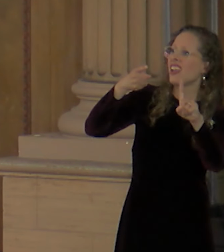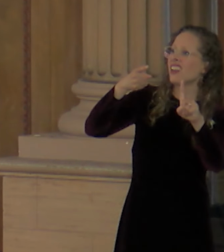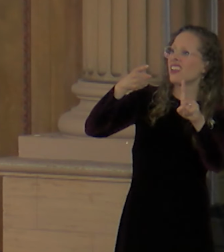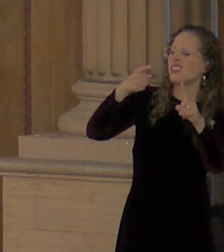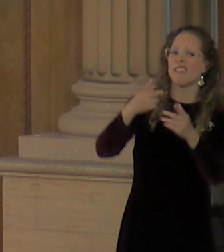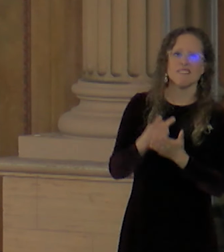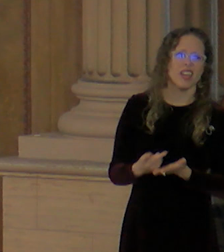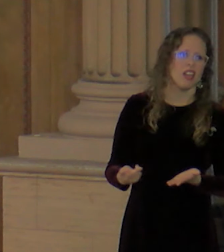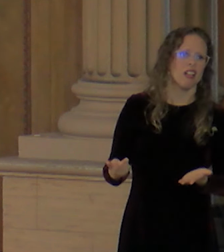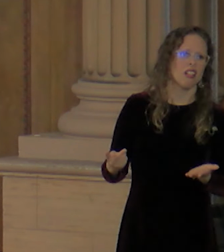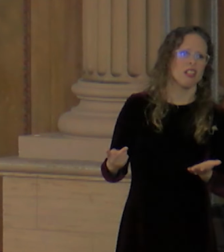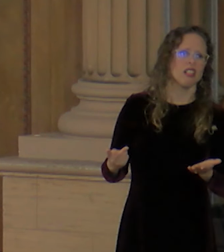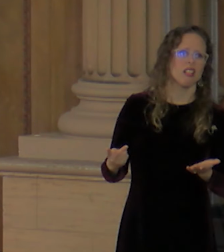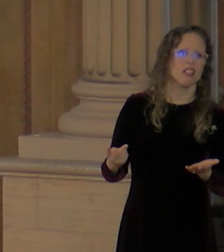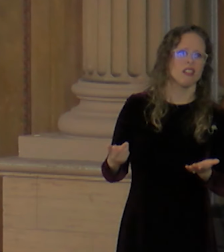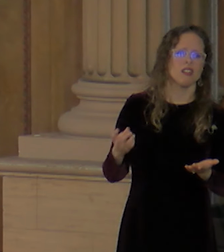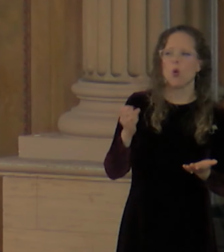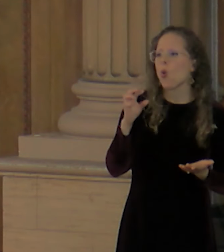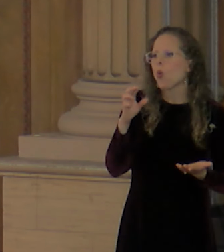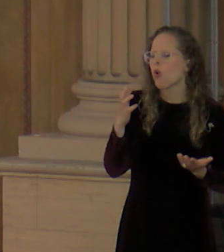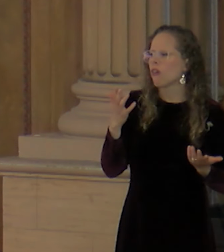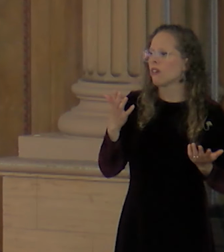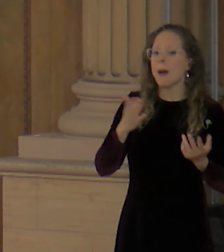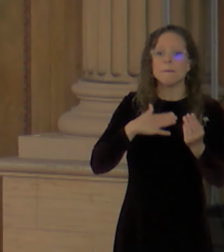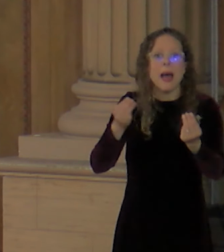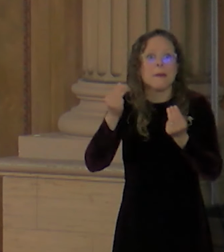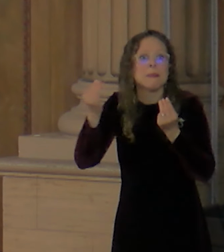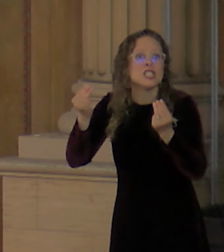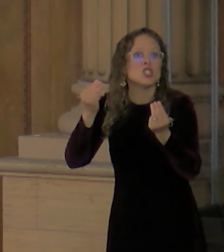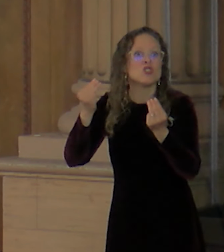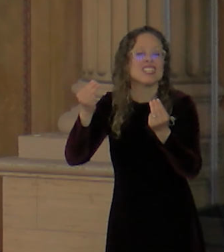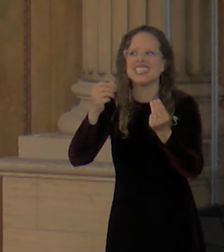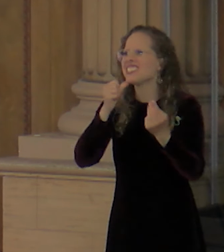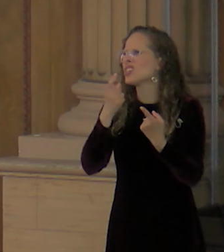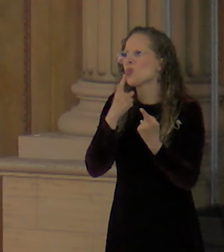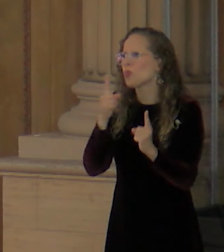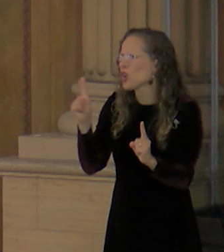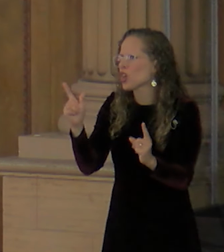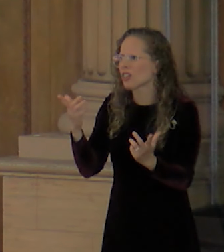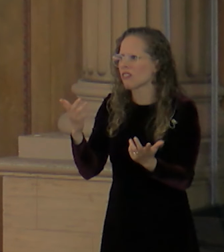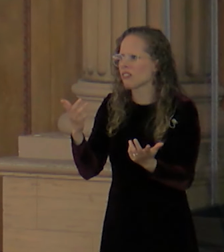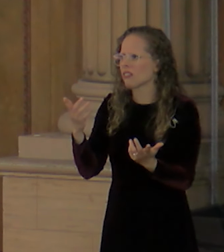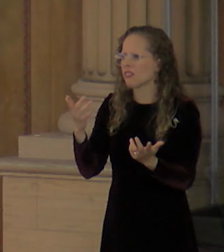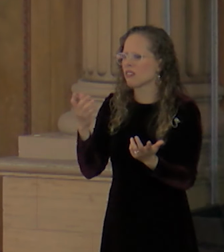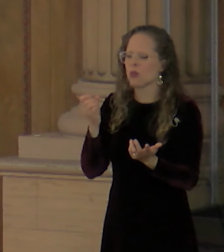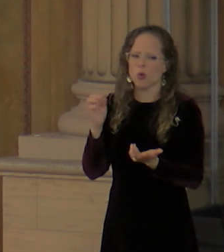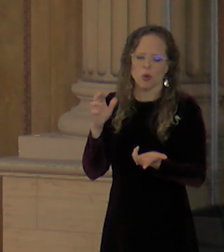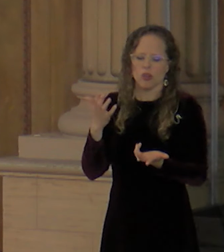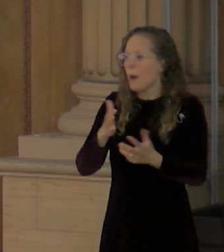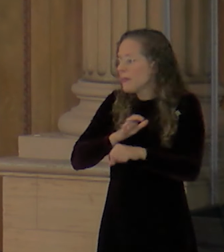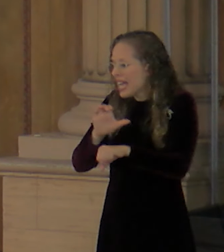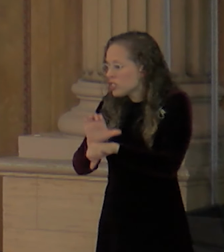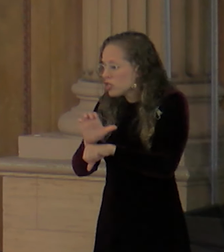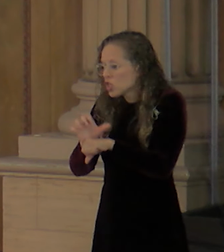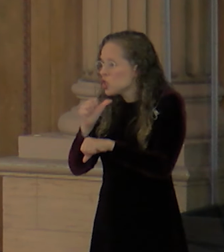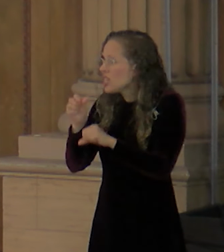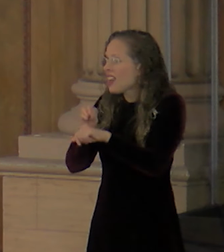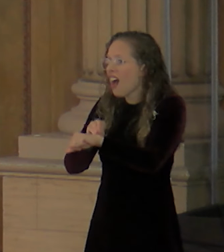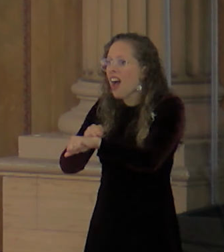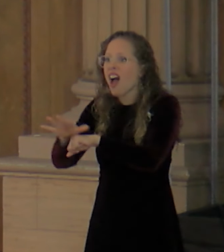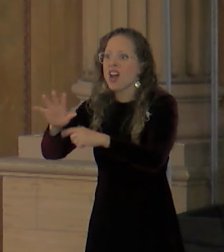light. Our ministry didn't work. Our church didn't change the world. So they're lamenting this